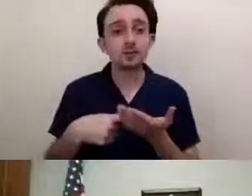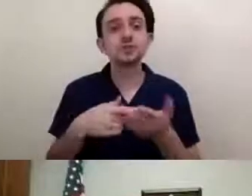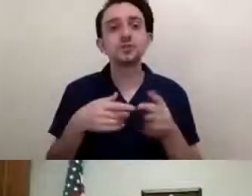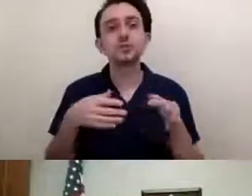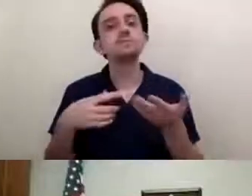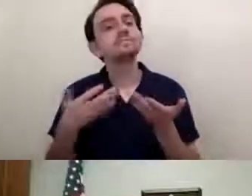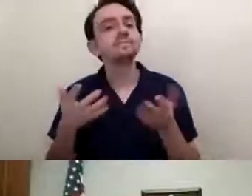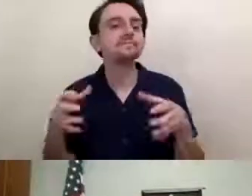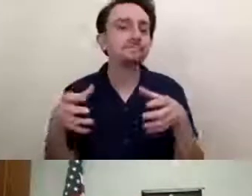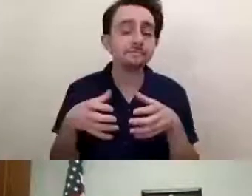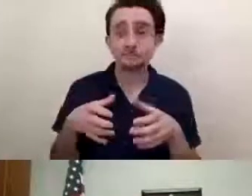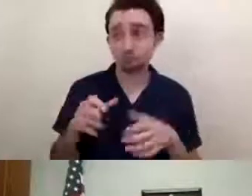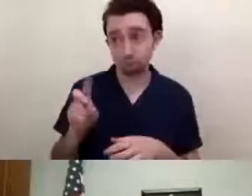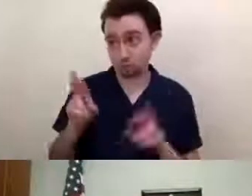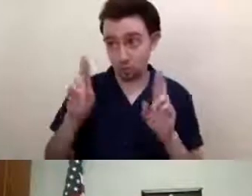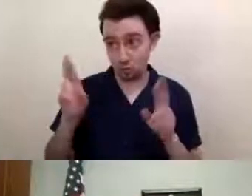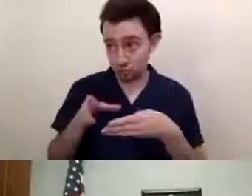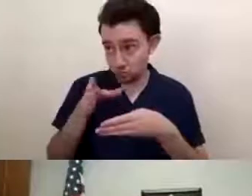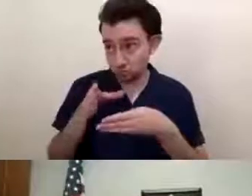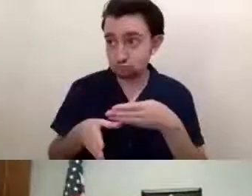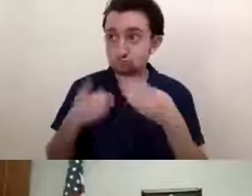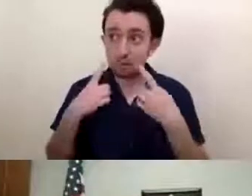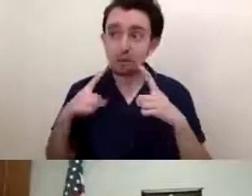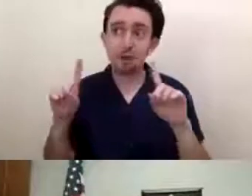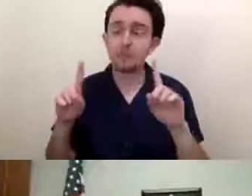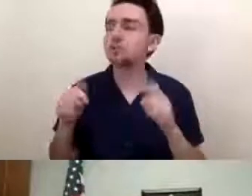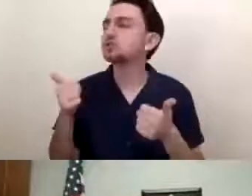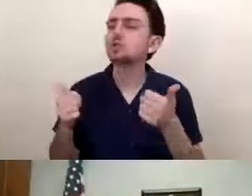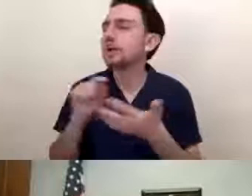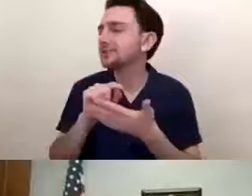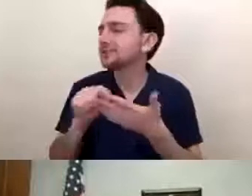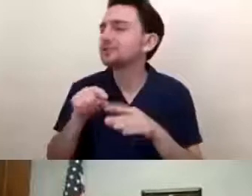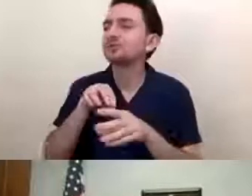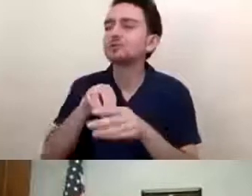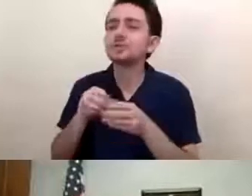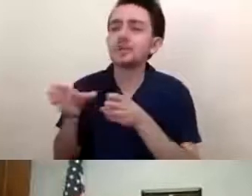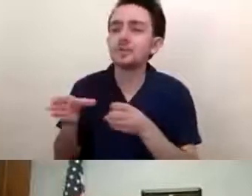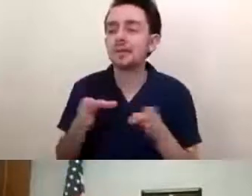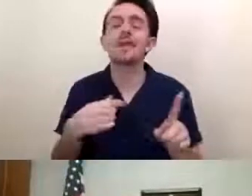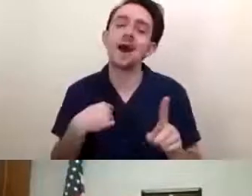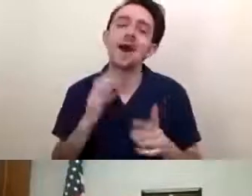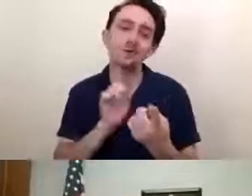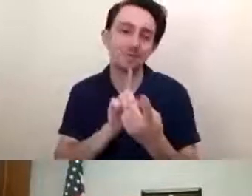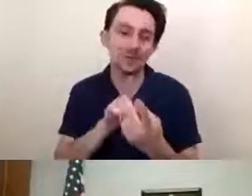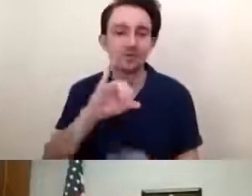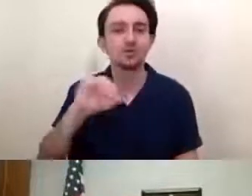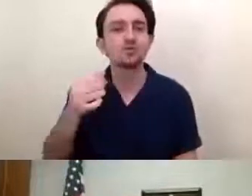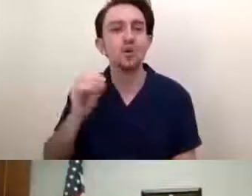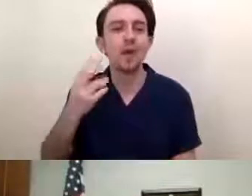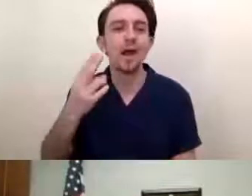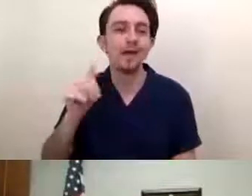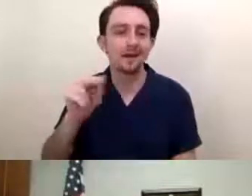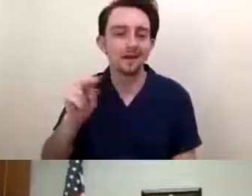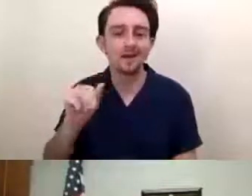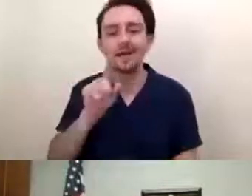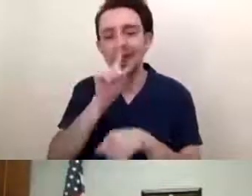to accomplish in the plan, and I'll translate that and work with Johanna and others to the actual text. And then you all will have the chance to react to it,